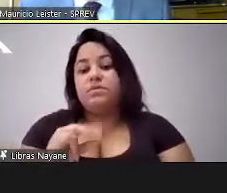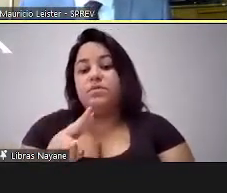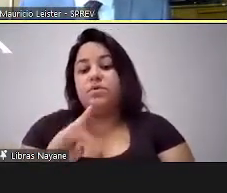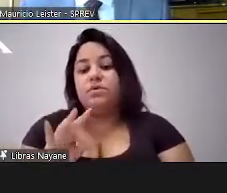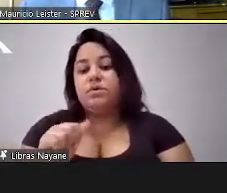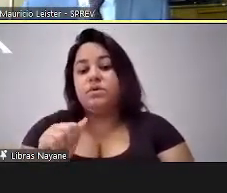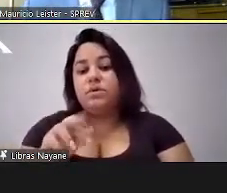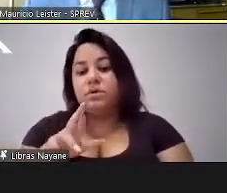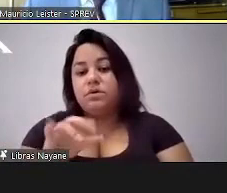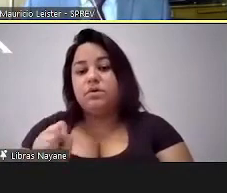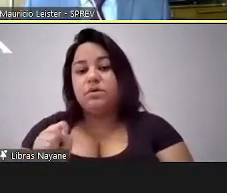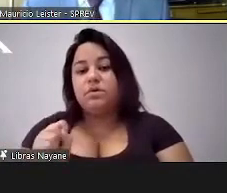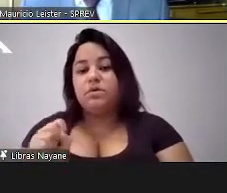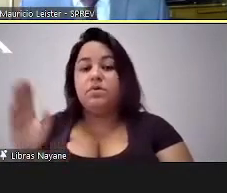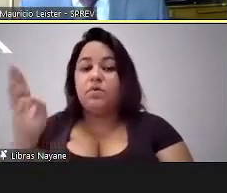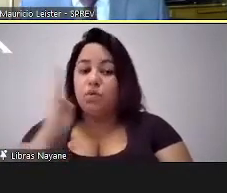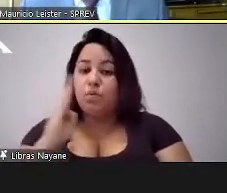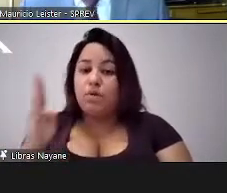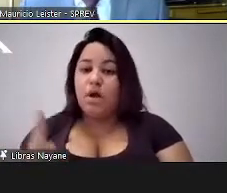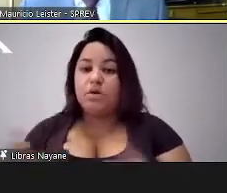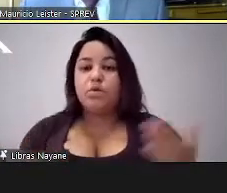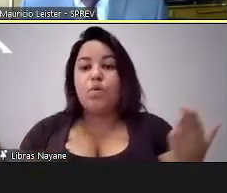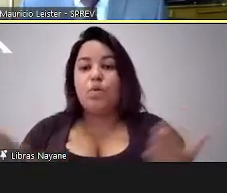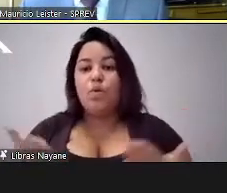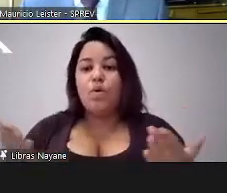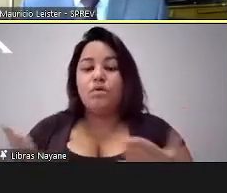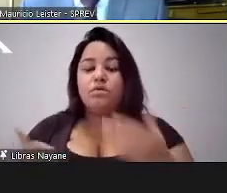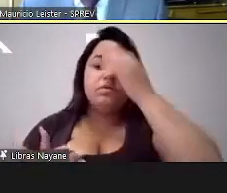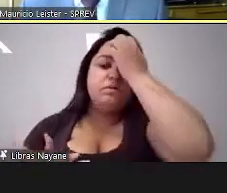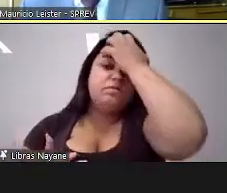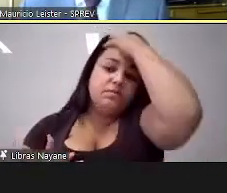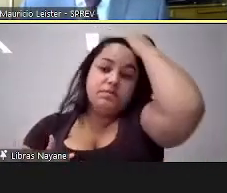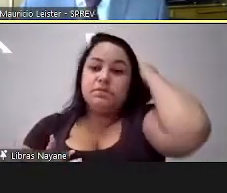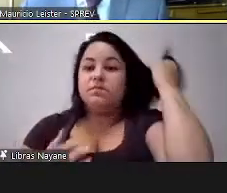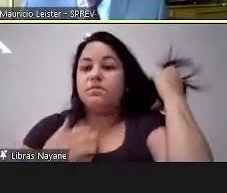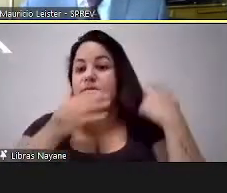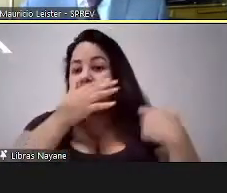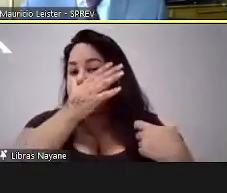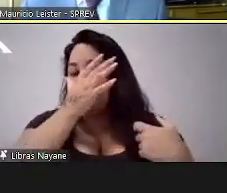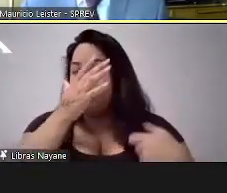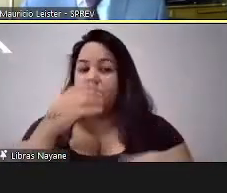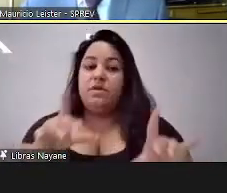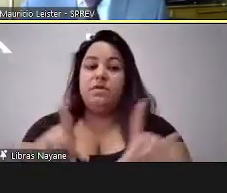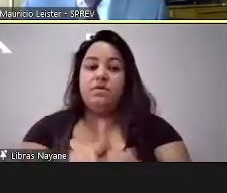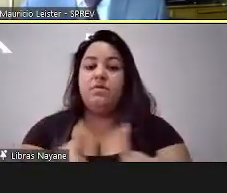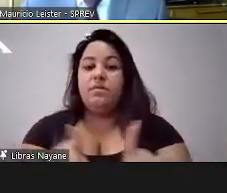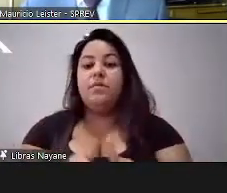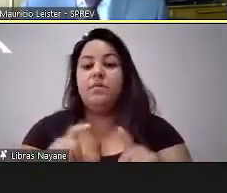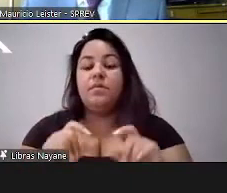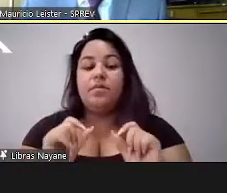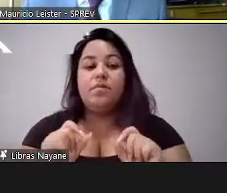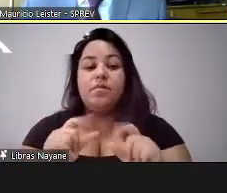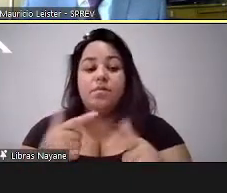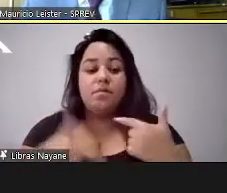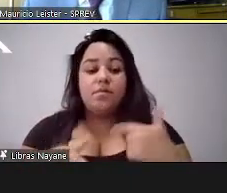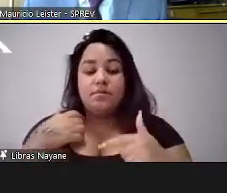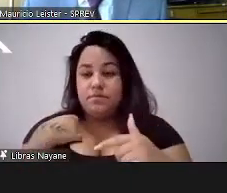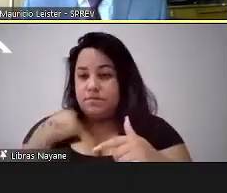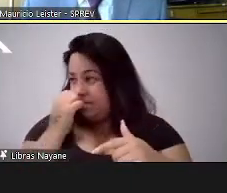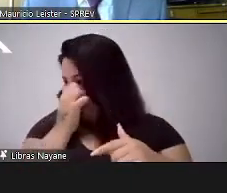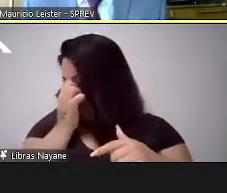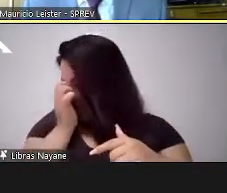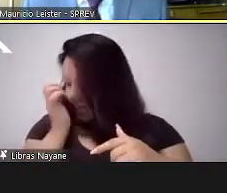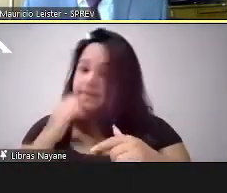that. So, for example, in Brazil, the employers that have this taxation incentive